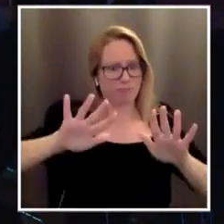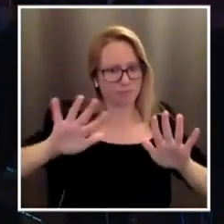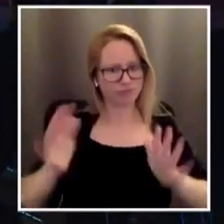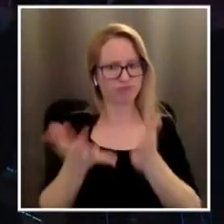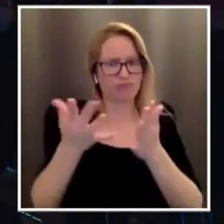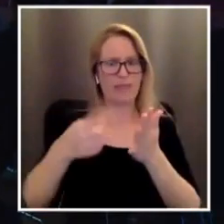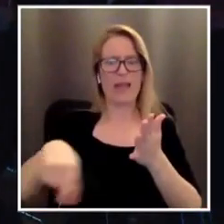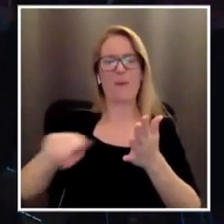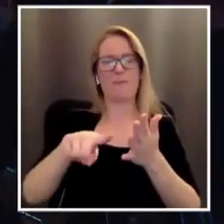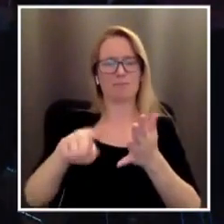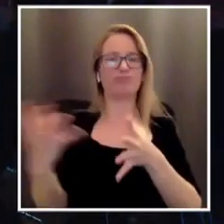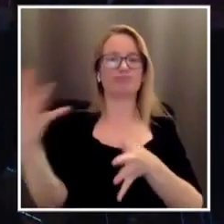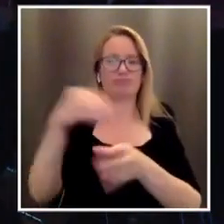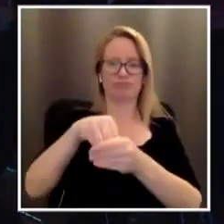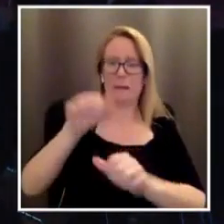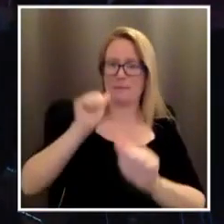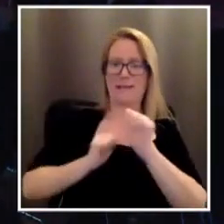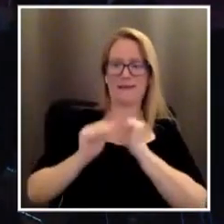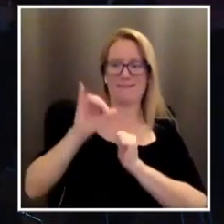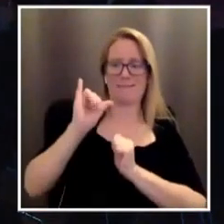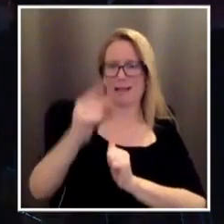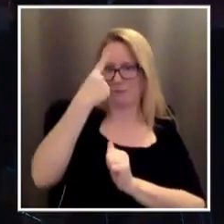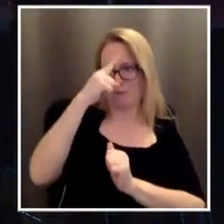was part of what the play was about for me.